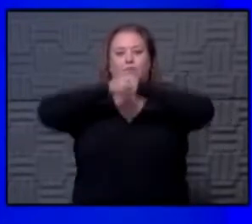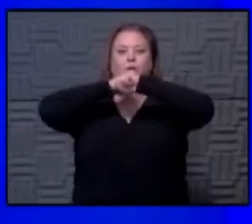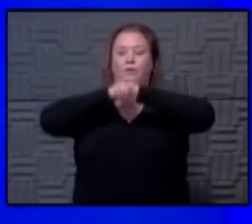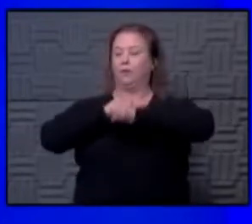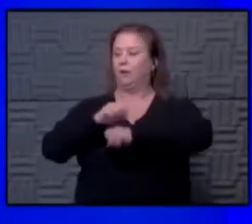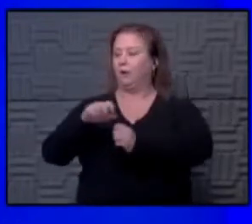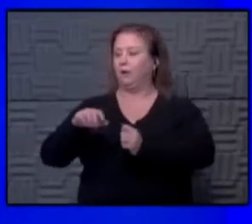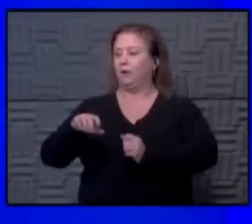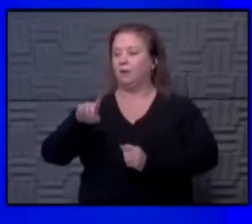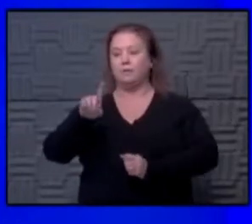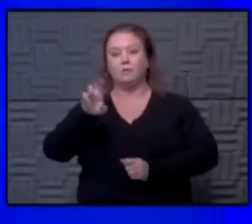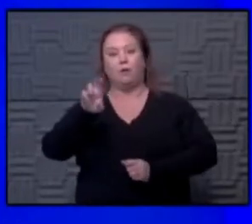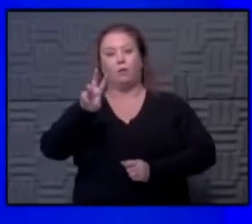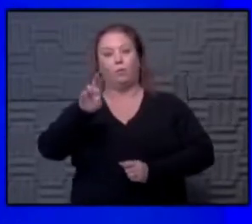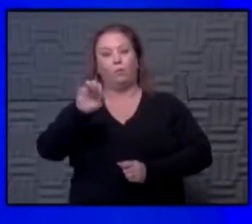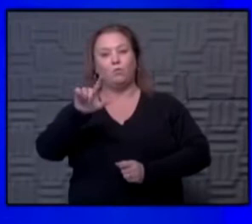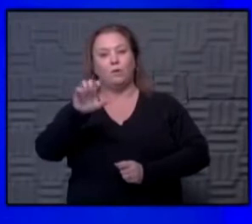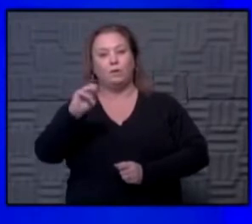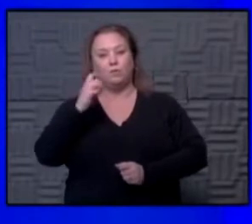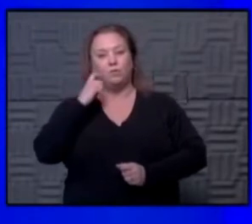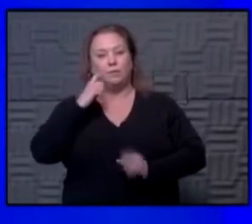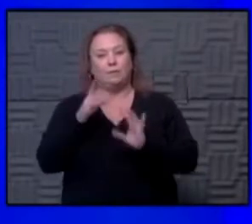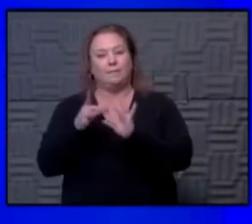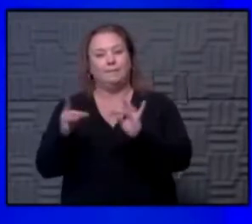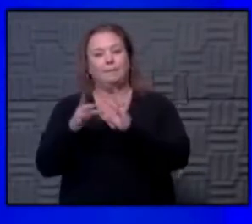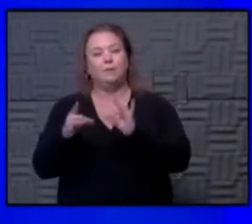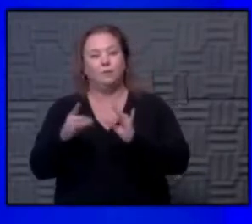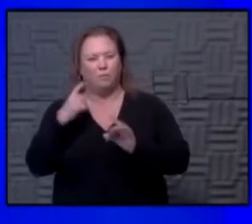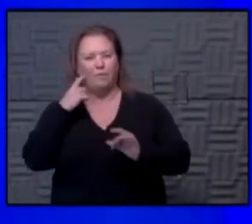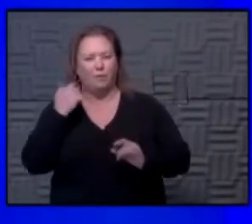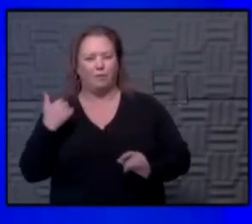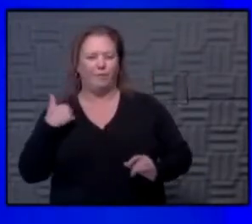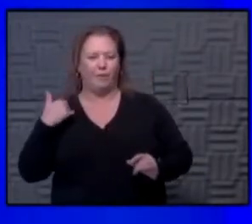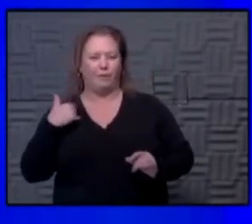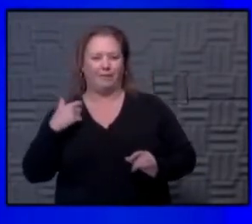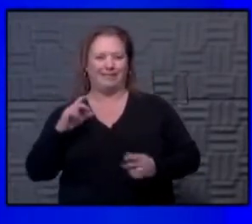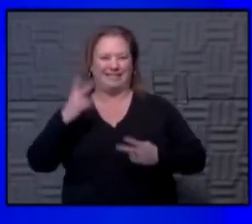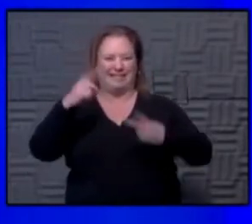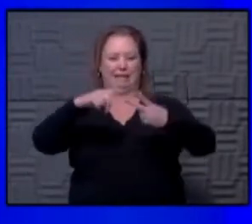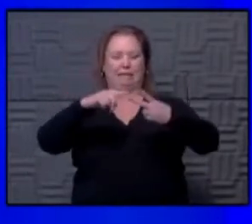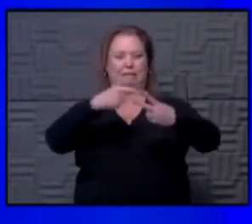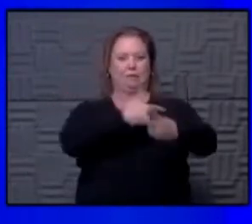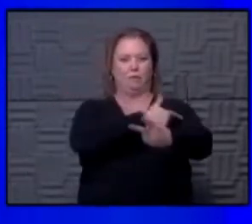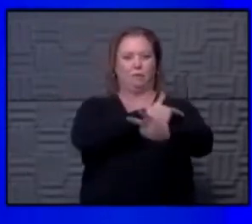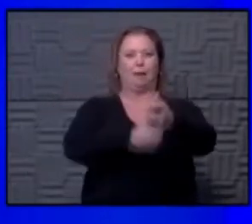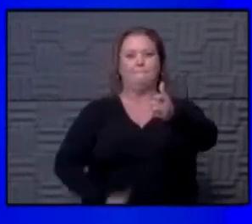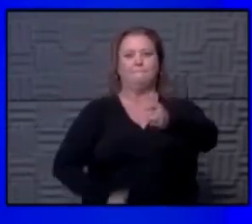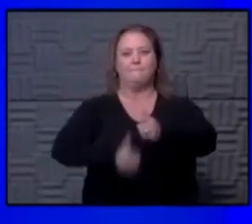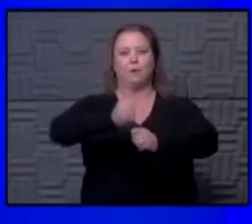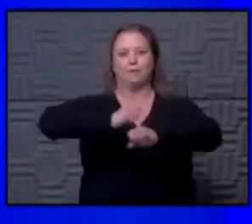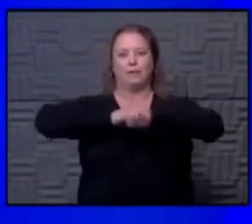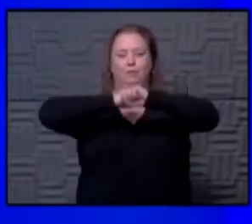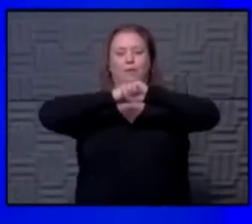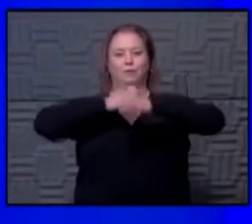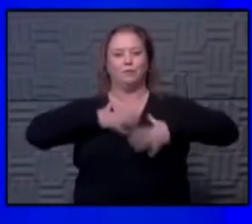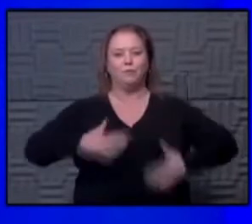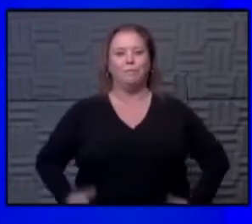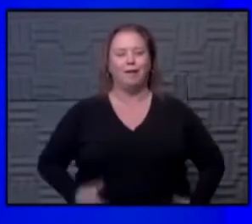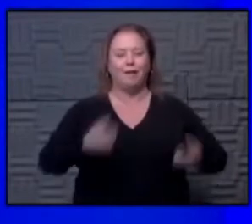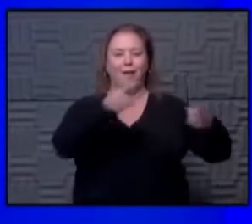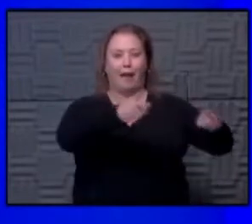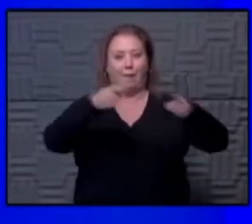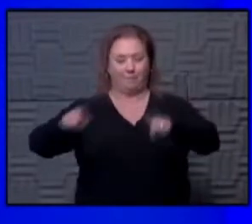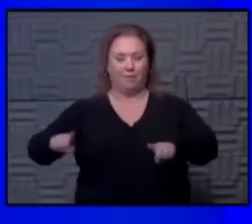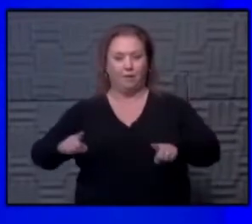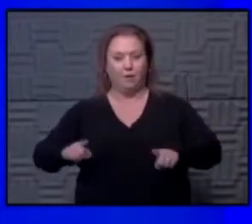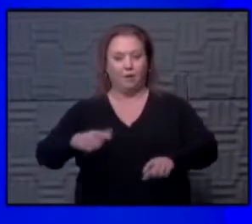Dr. Williamson was talking about was especially what we had heard before. Really, after that second dose is when we see most of that immunity happening. So what